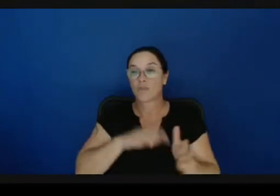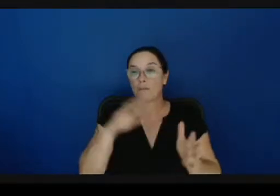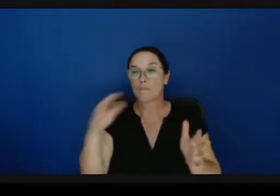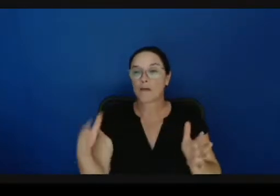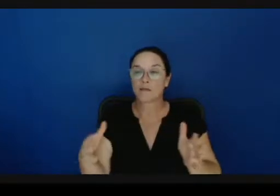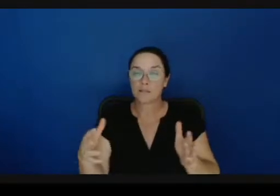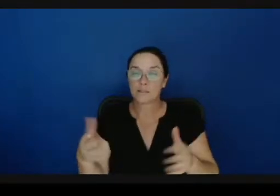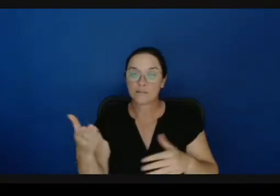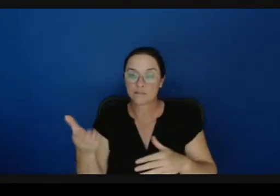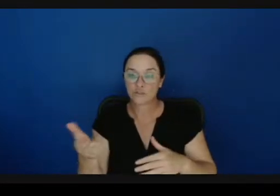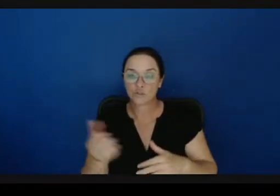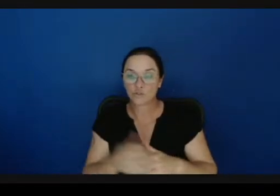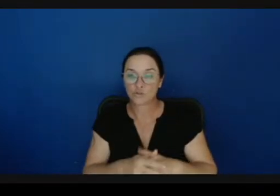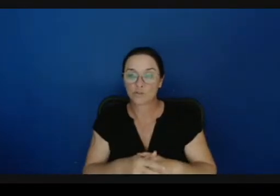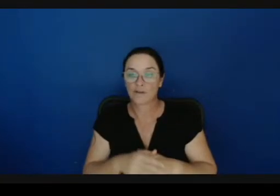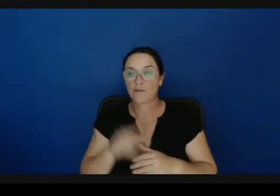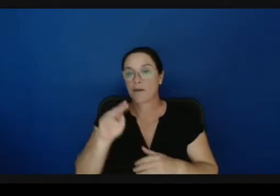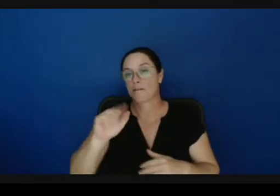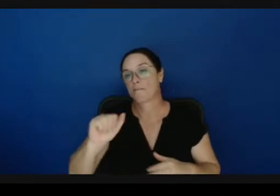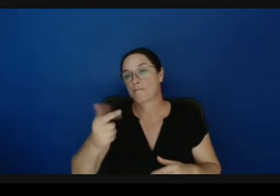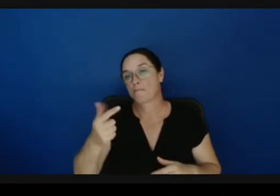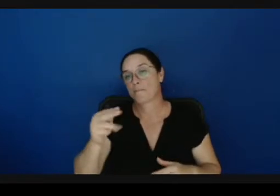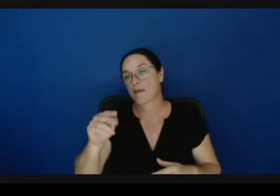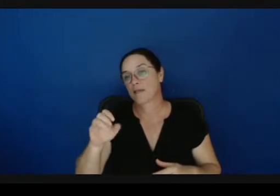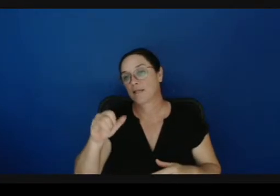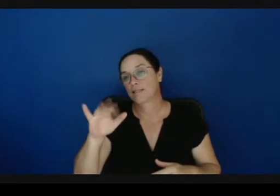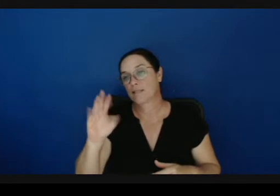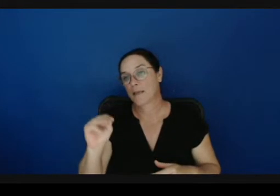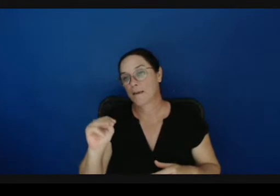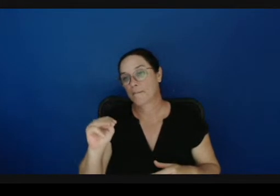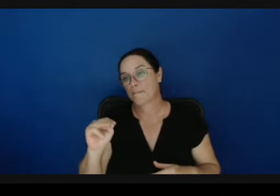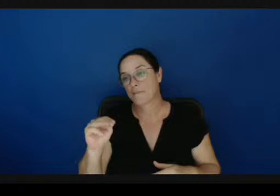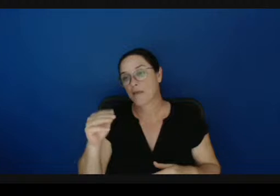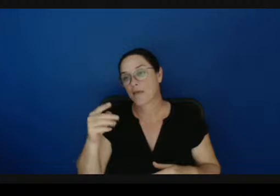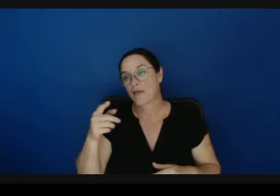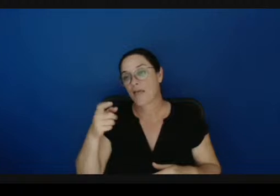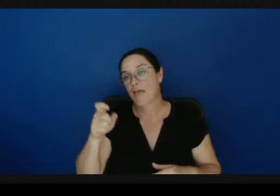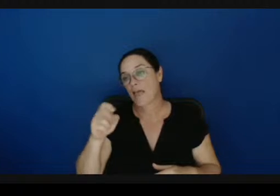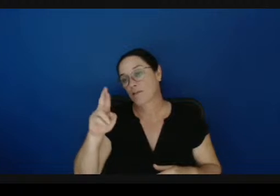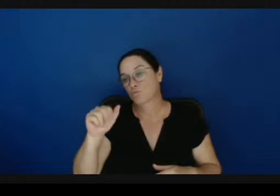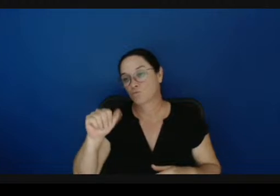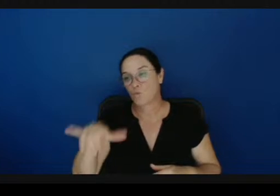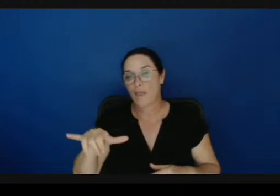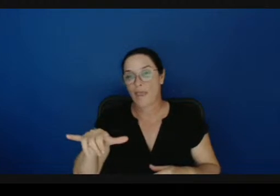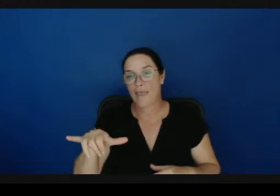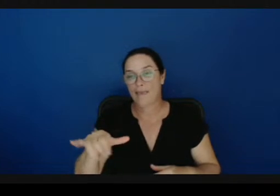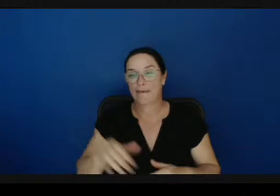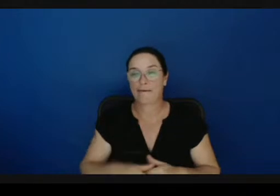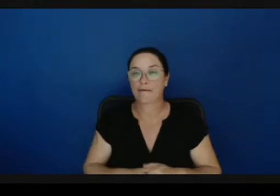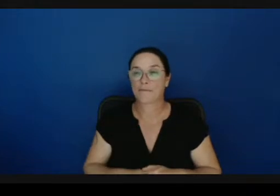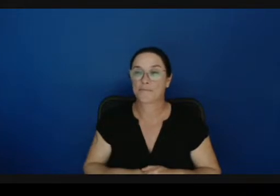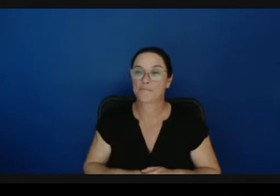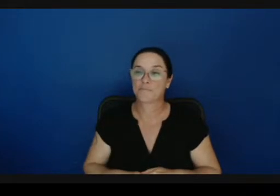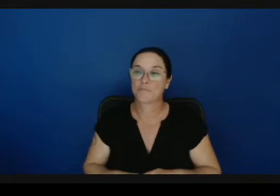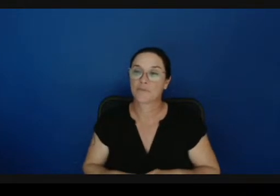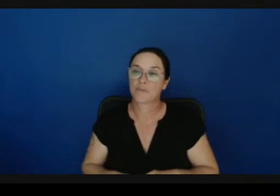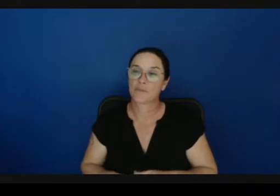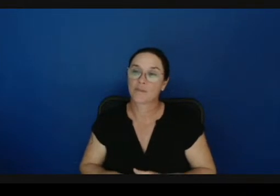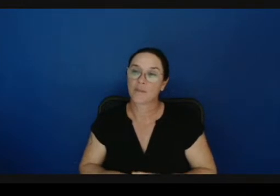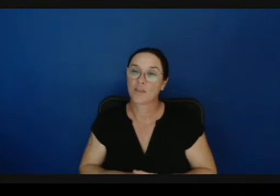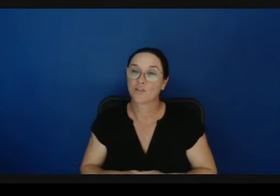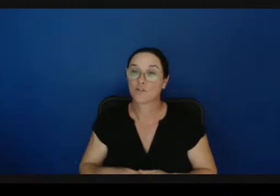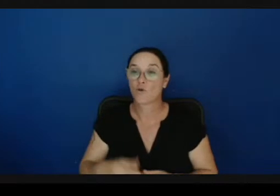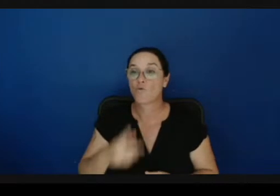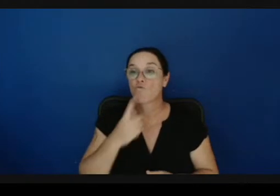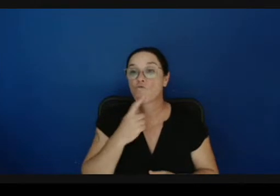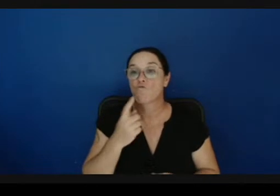here of magnesium. This is a magnesium X-ray element map, as it's called. And so the abundance is high where it's red, it's a